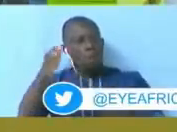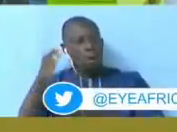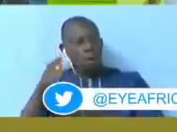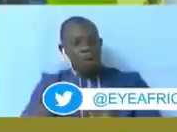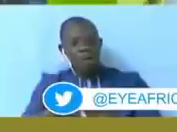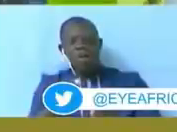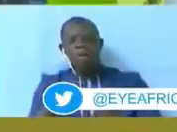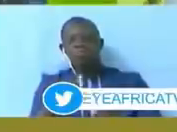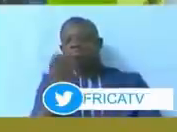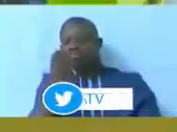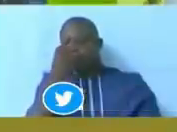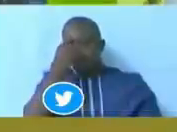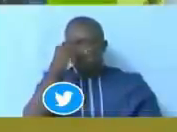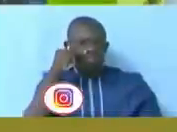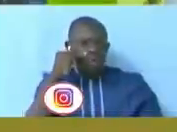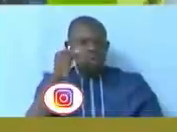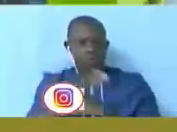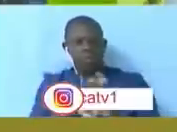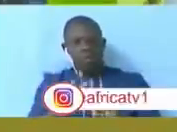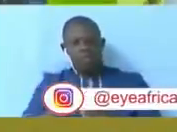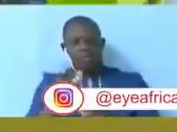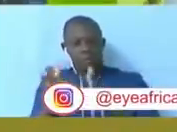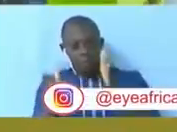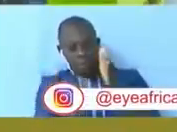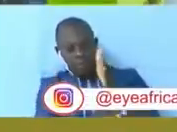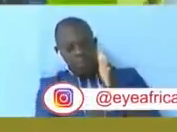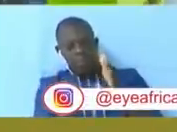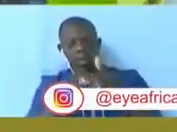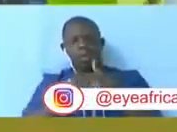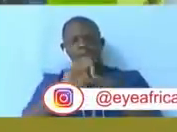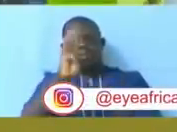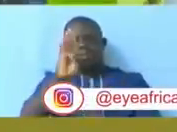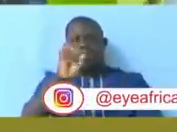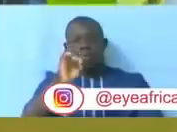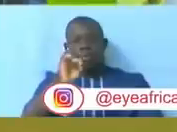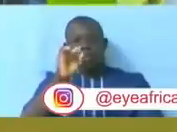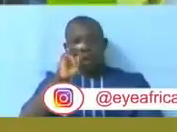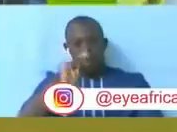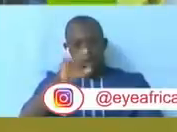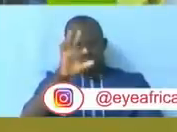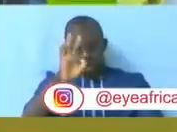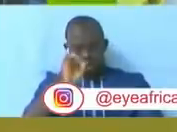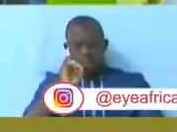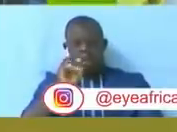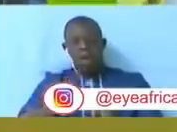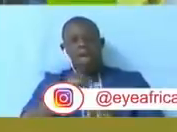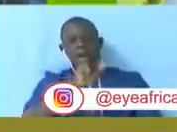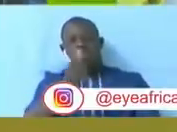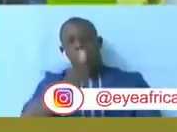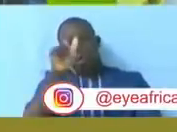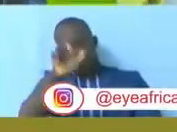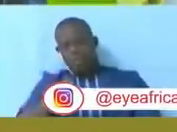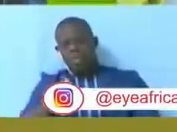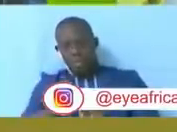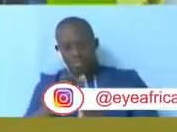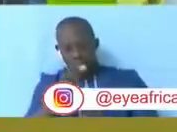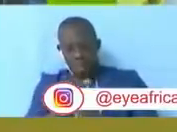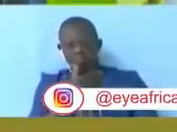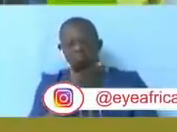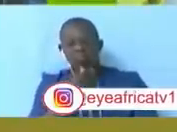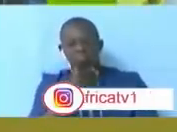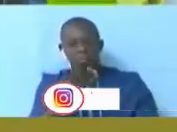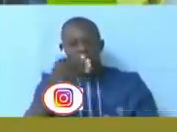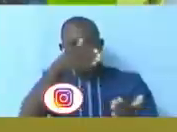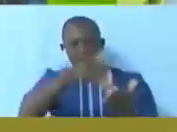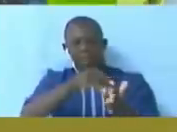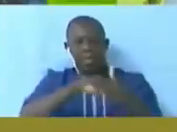jama was stored in Bonto. Ya mabole Bonto sate. And it was being peddled. And mole adunina. The